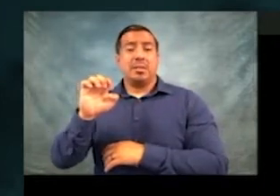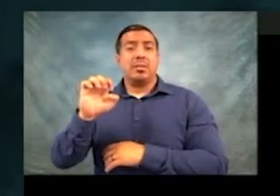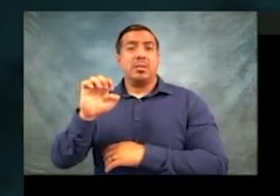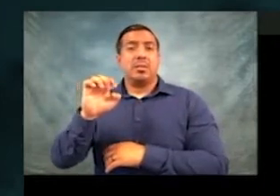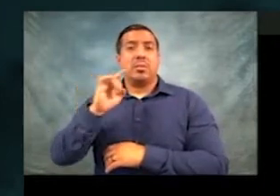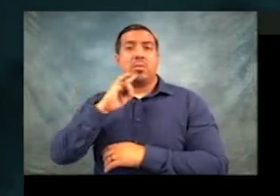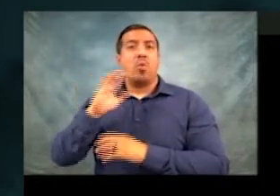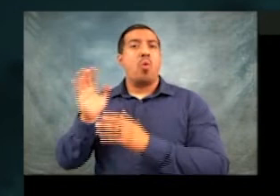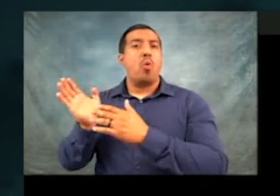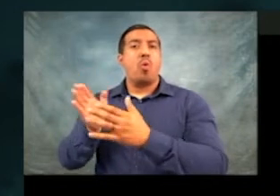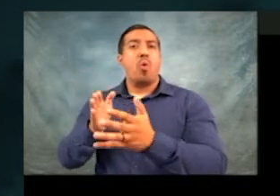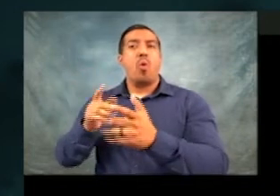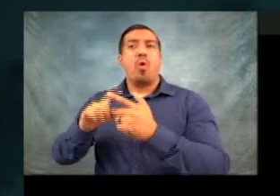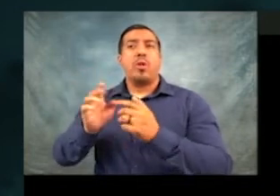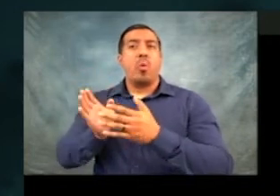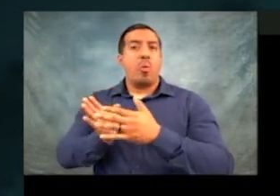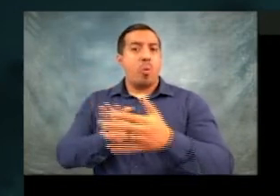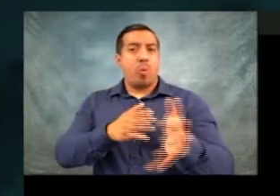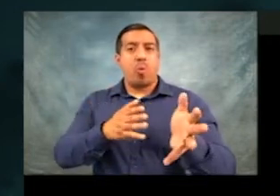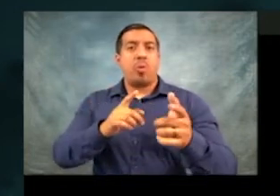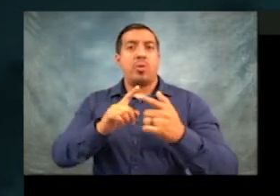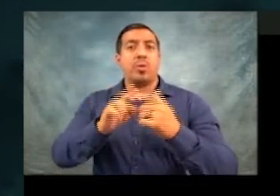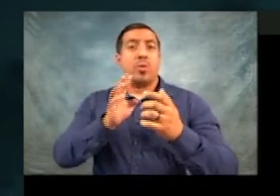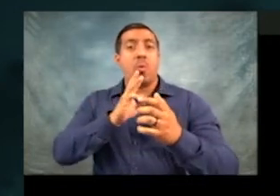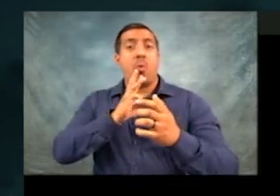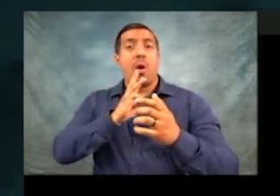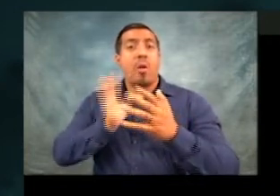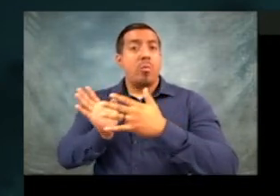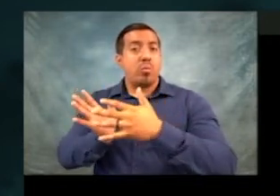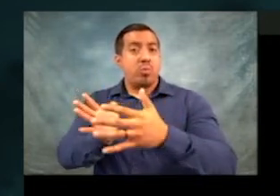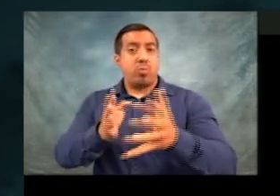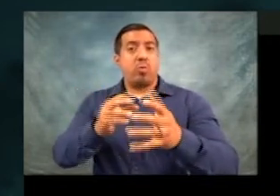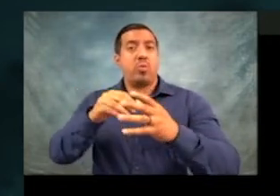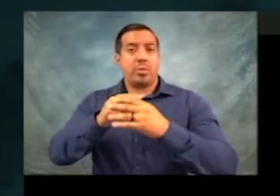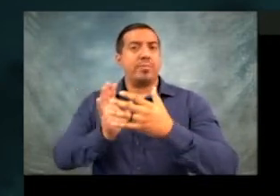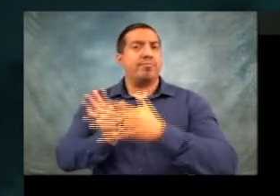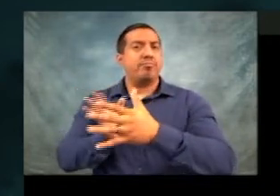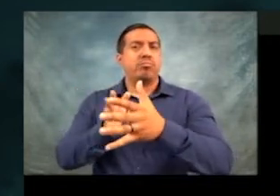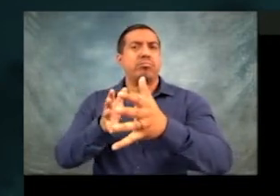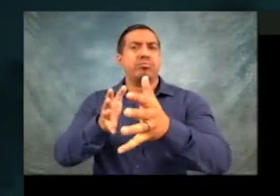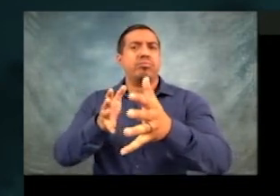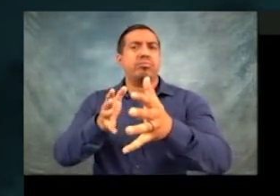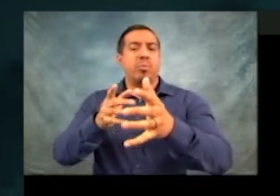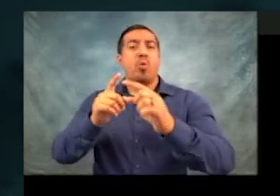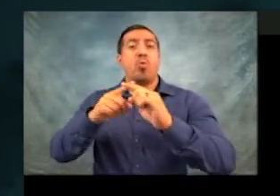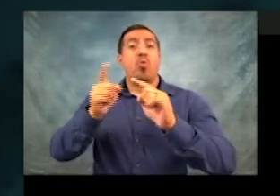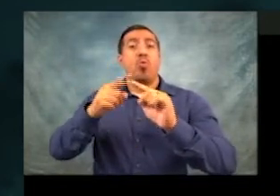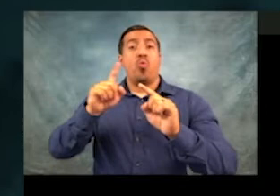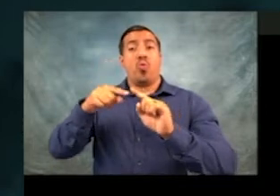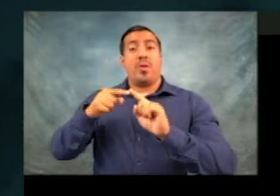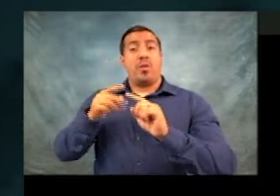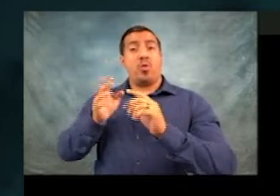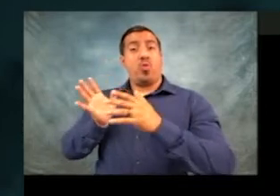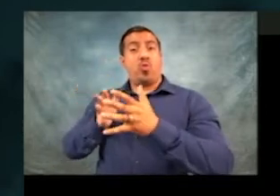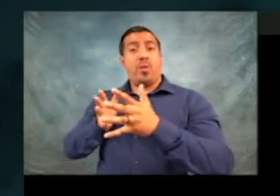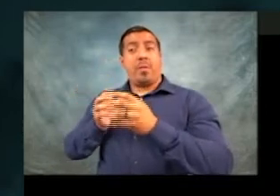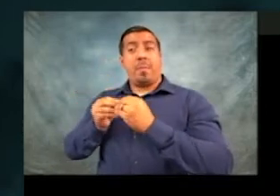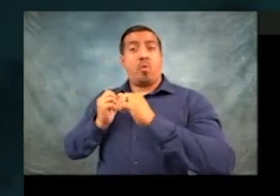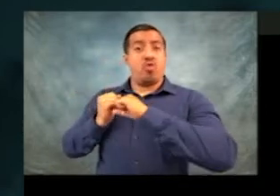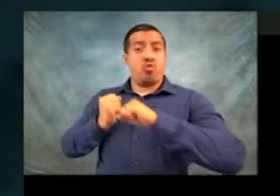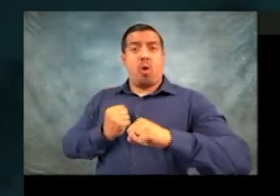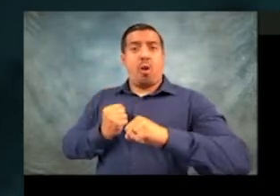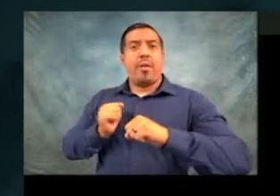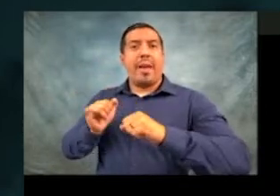blowing towards the shore, right? They're blowing the water towards the shoreline. It also tends to be where the winds are typically the